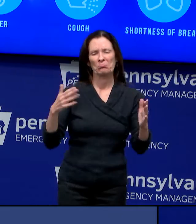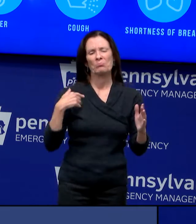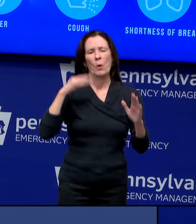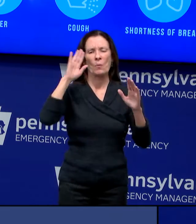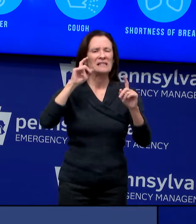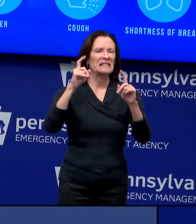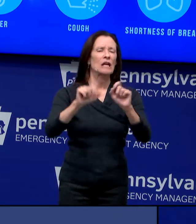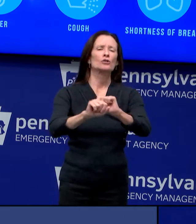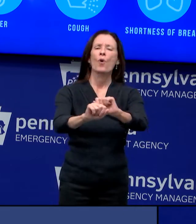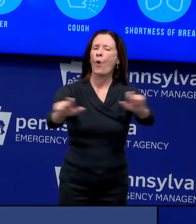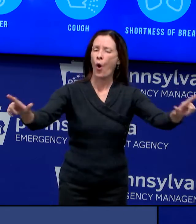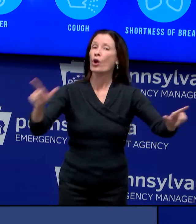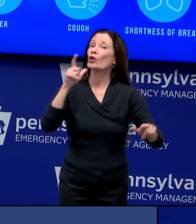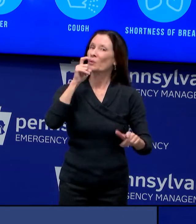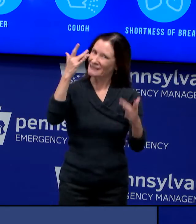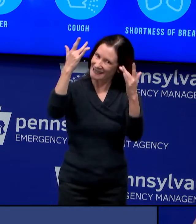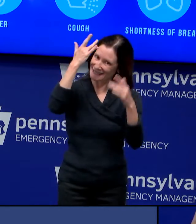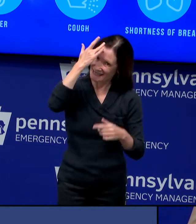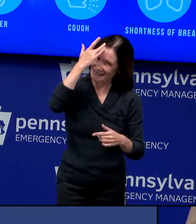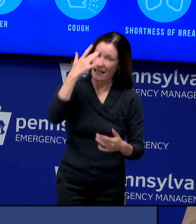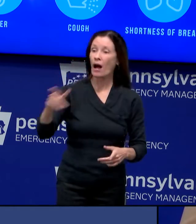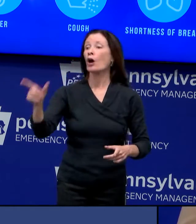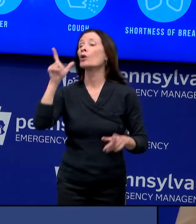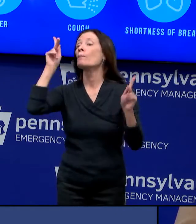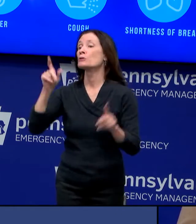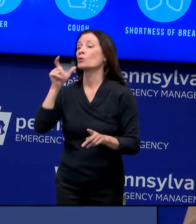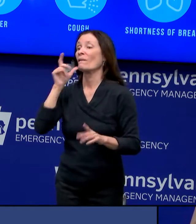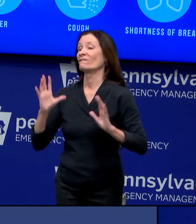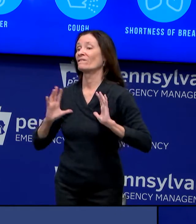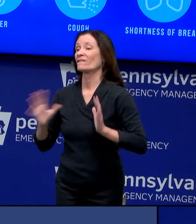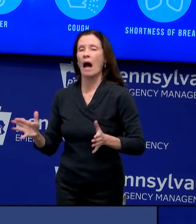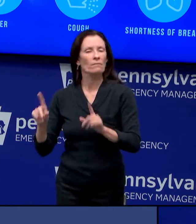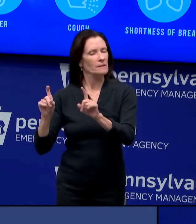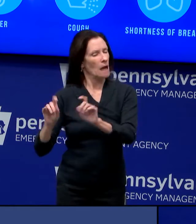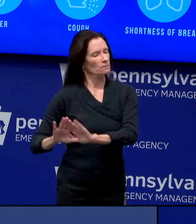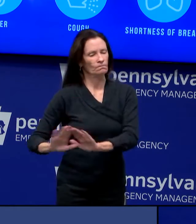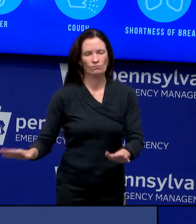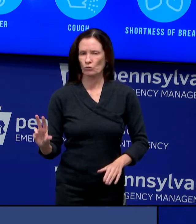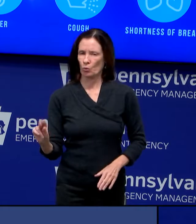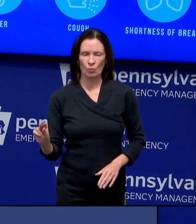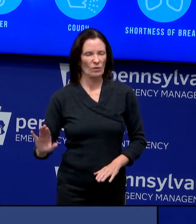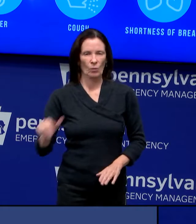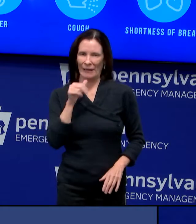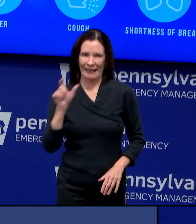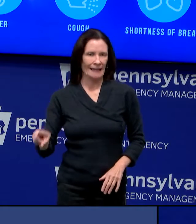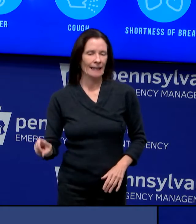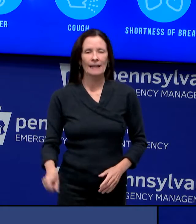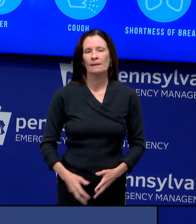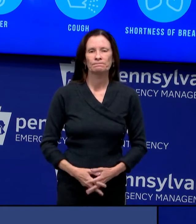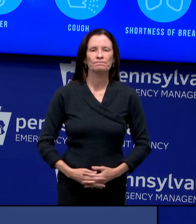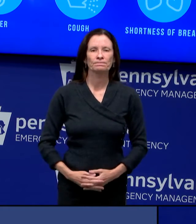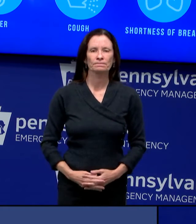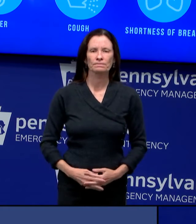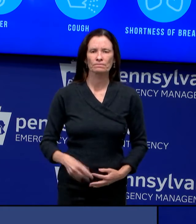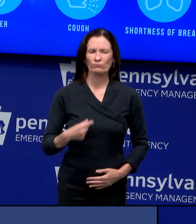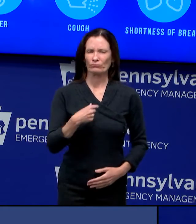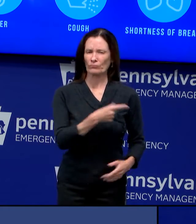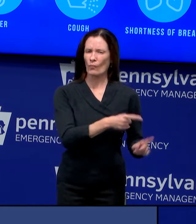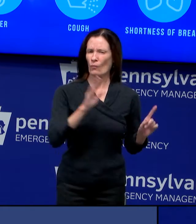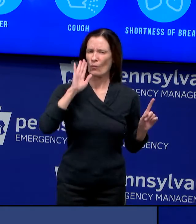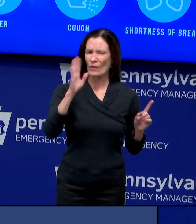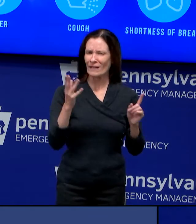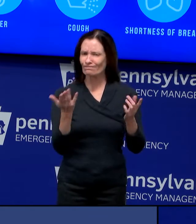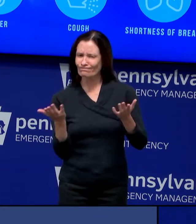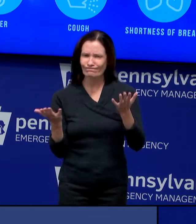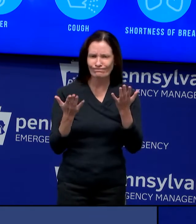individuals at this time. And so we're going to be looking at a number of different ways to increase our testing capacity. We'll